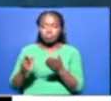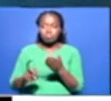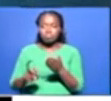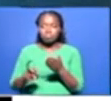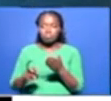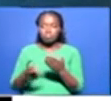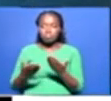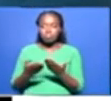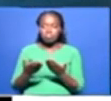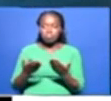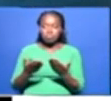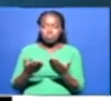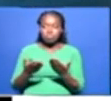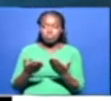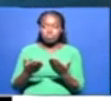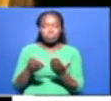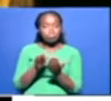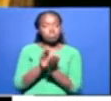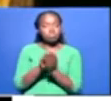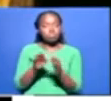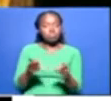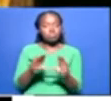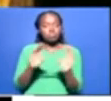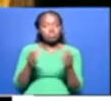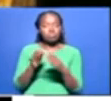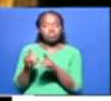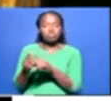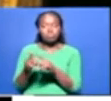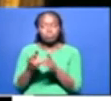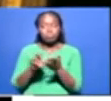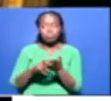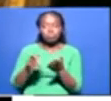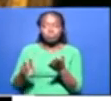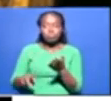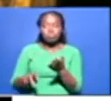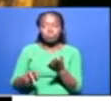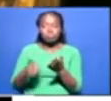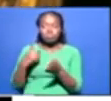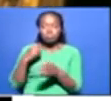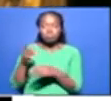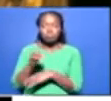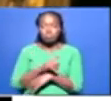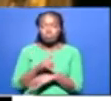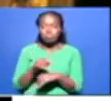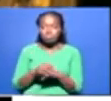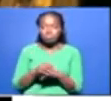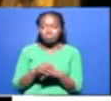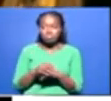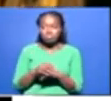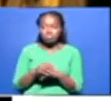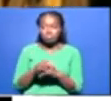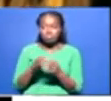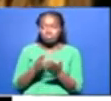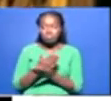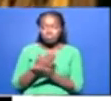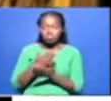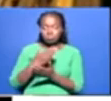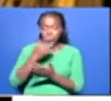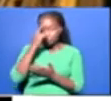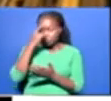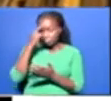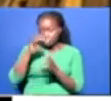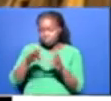assets came as stock market around the world also dropped in recent days. On Monday, some Asian markets headed lower again,